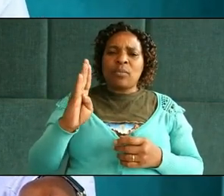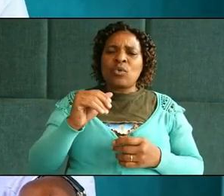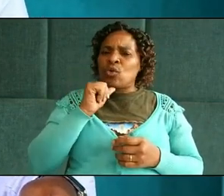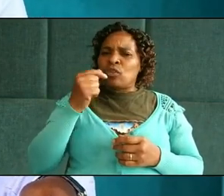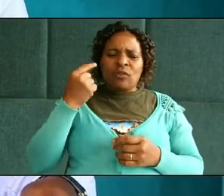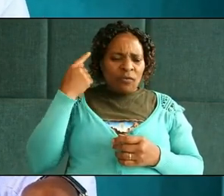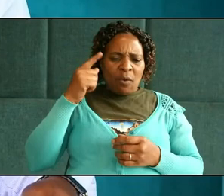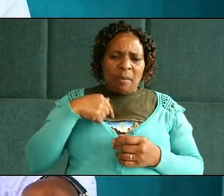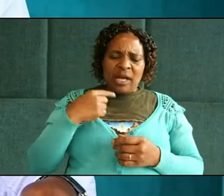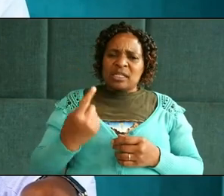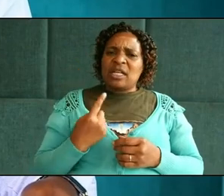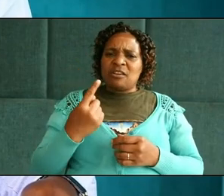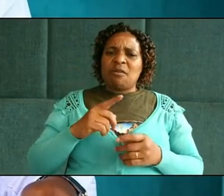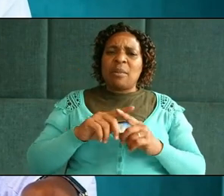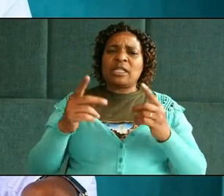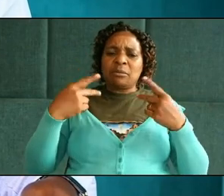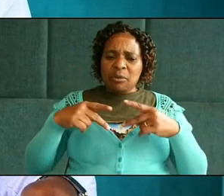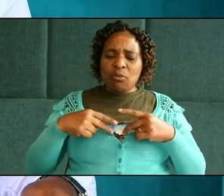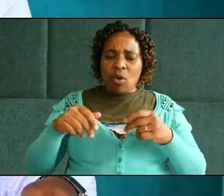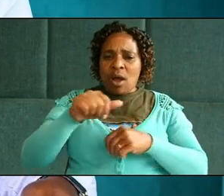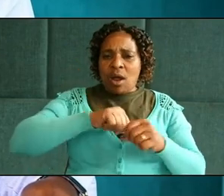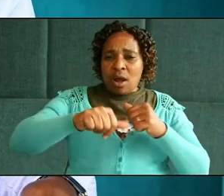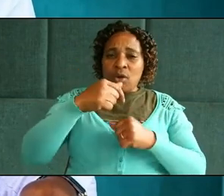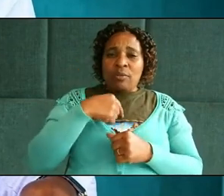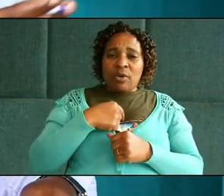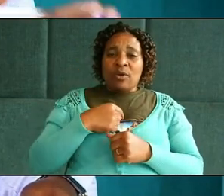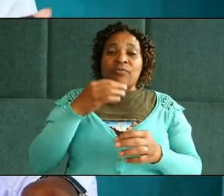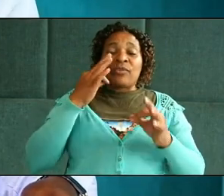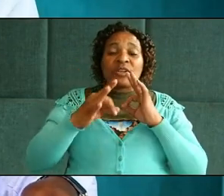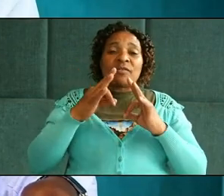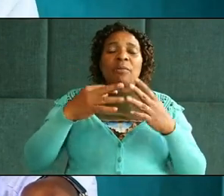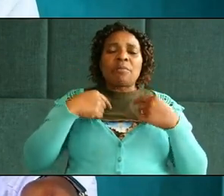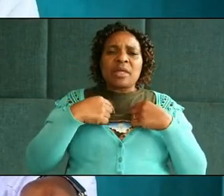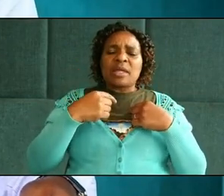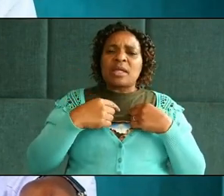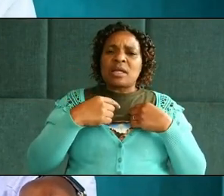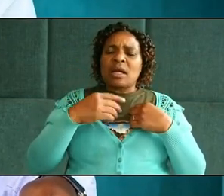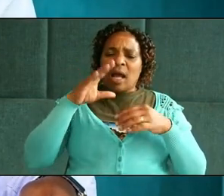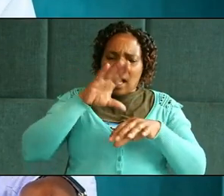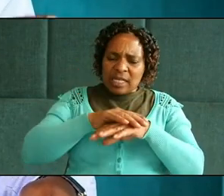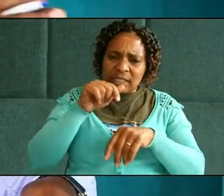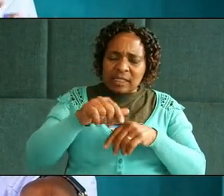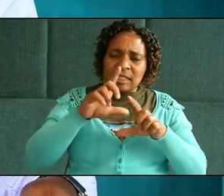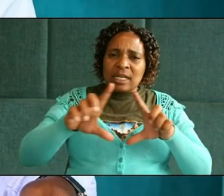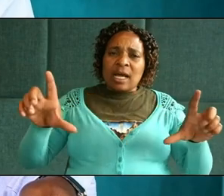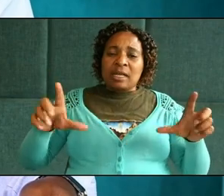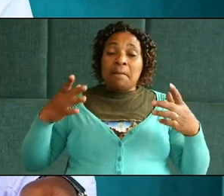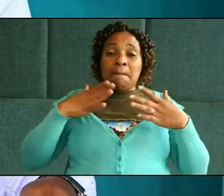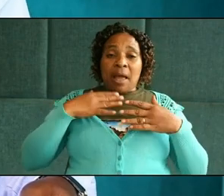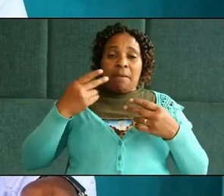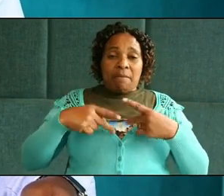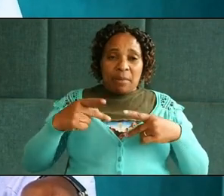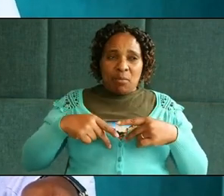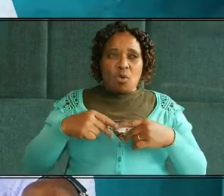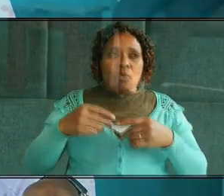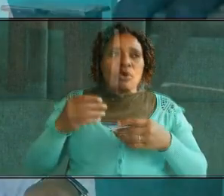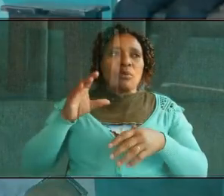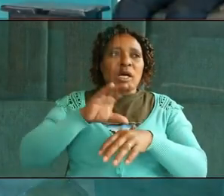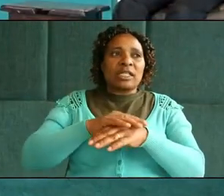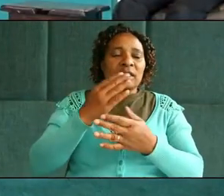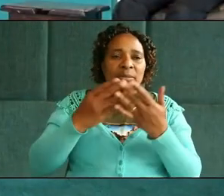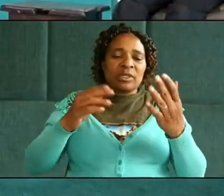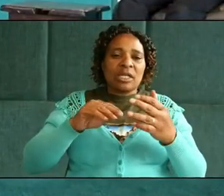for the sake of the people around me. Yeah. So if I'm going to get this land, then my people also should get something out of